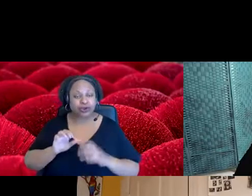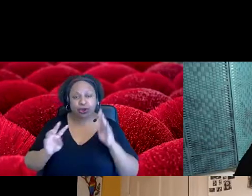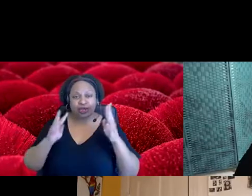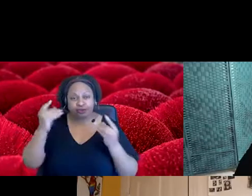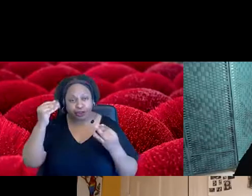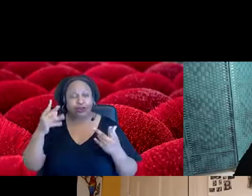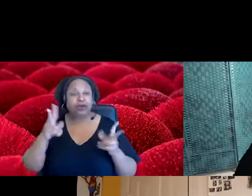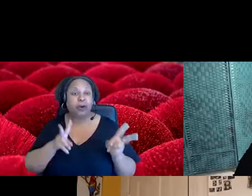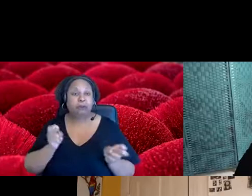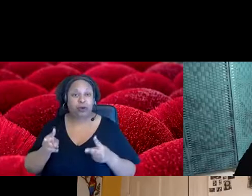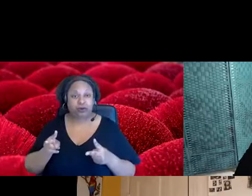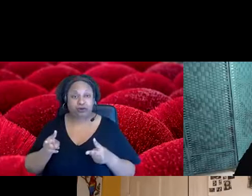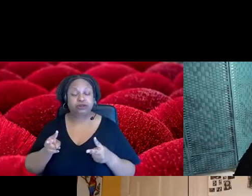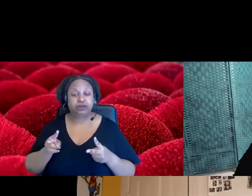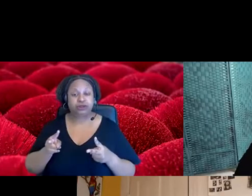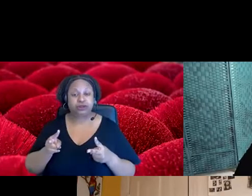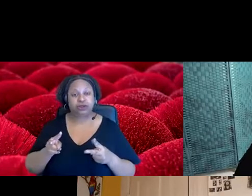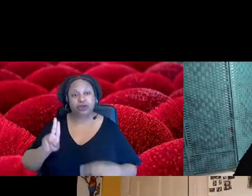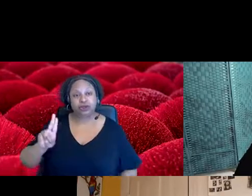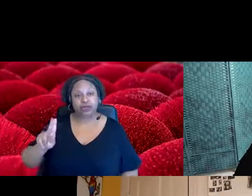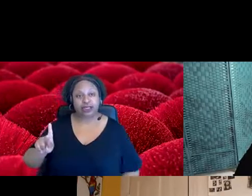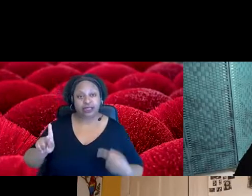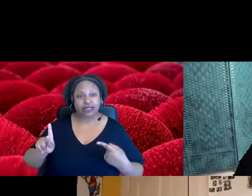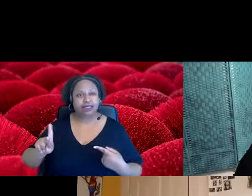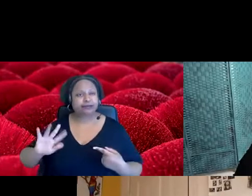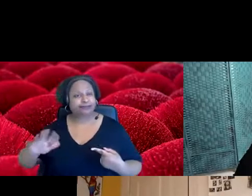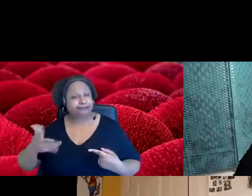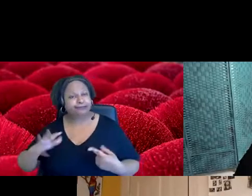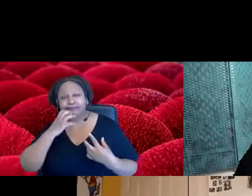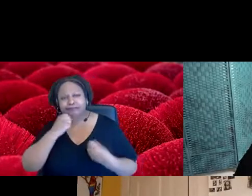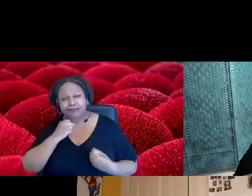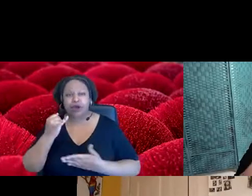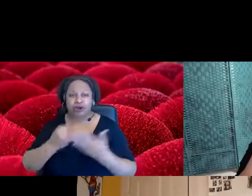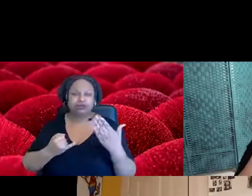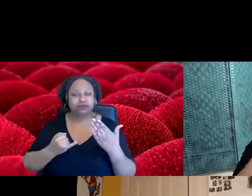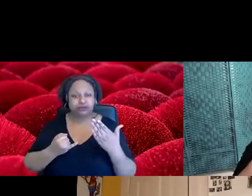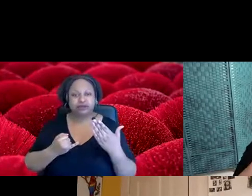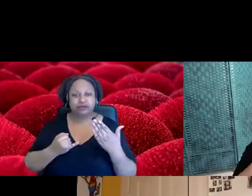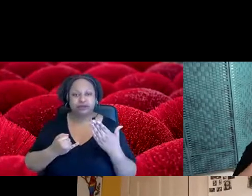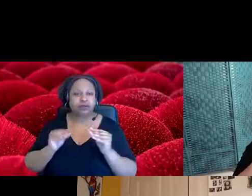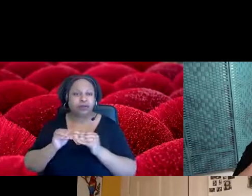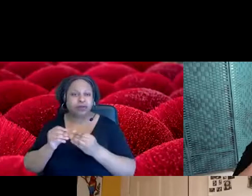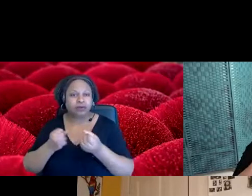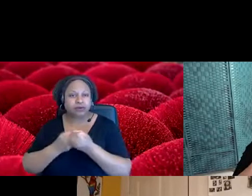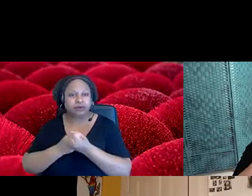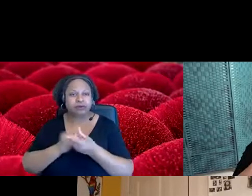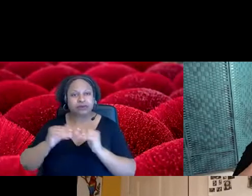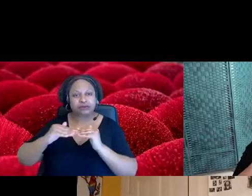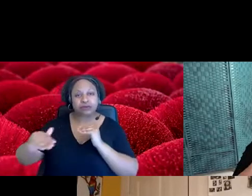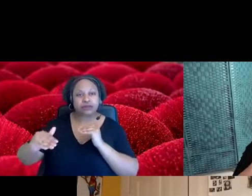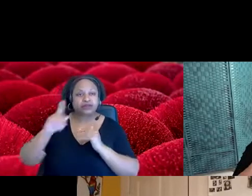that in the UK, where they kind of get the arts, and there, I have to say, there's a lot more support and stability for artists